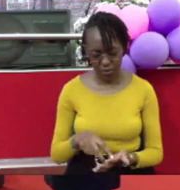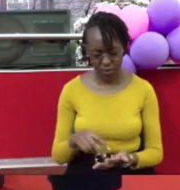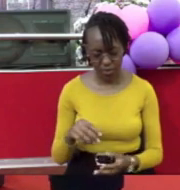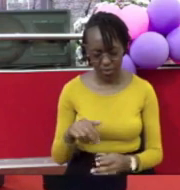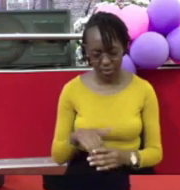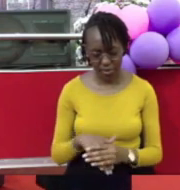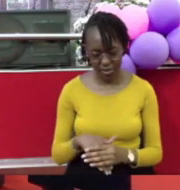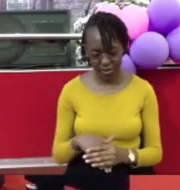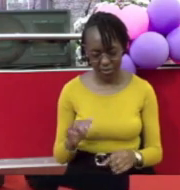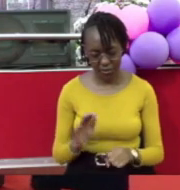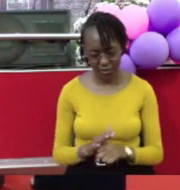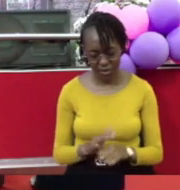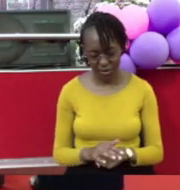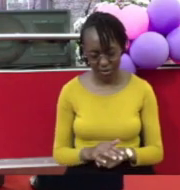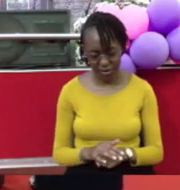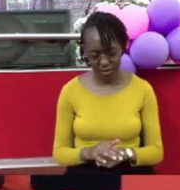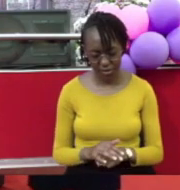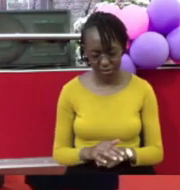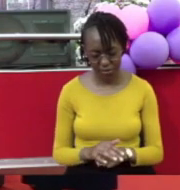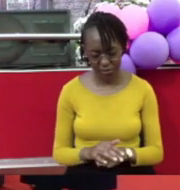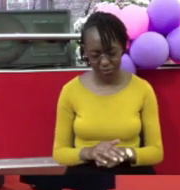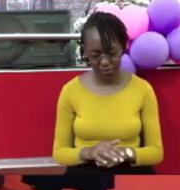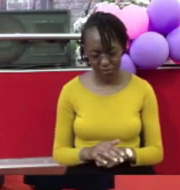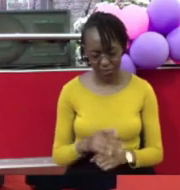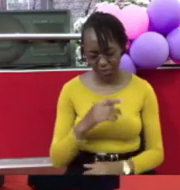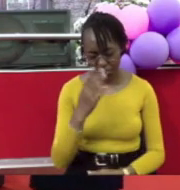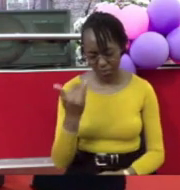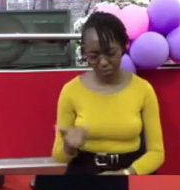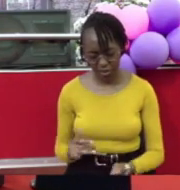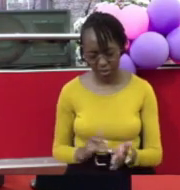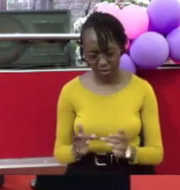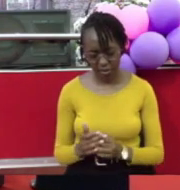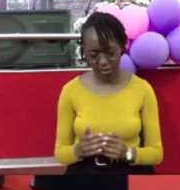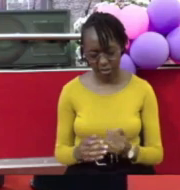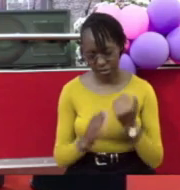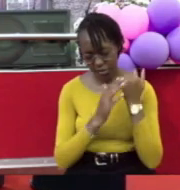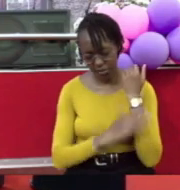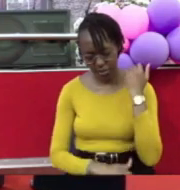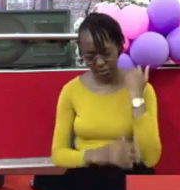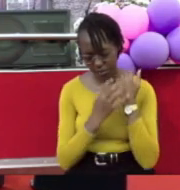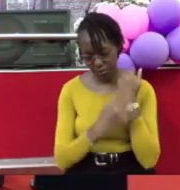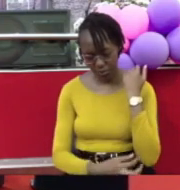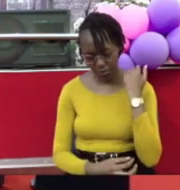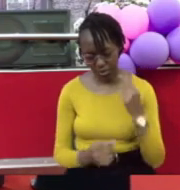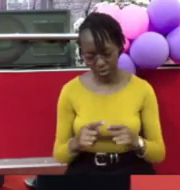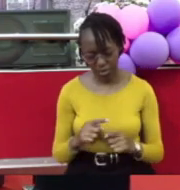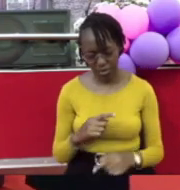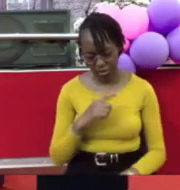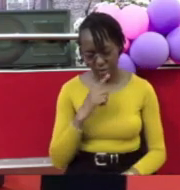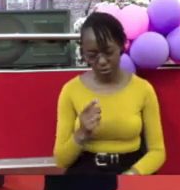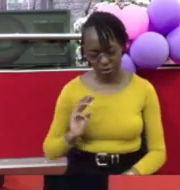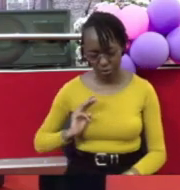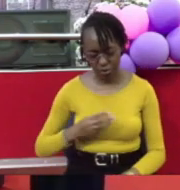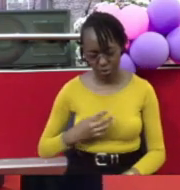utele. Because by the Jesus was made poor that we might become rich. Kwa sababu Yesu alifanyika maskini ili tuwe tajiri. May